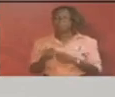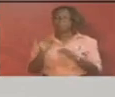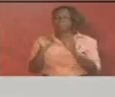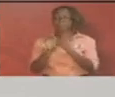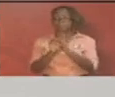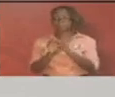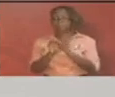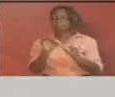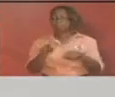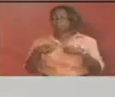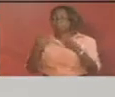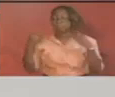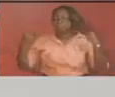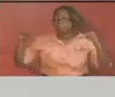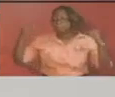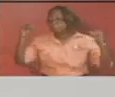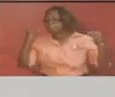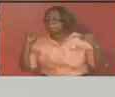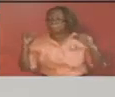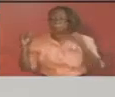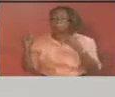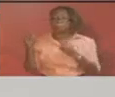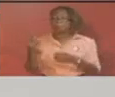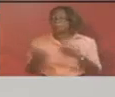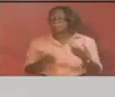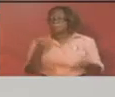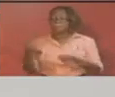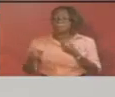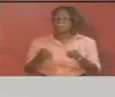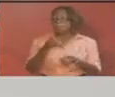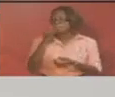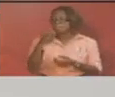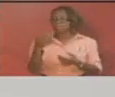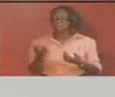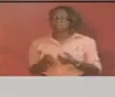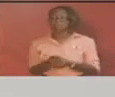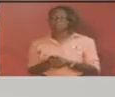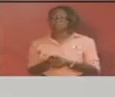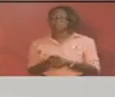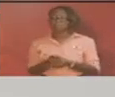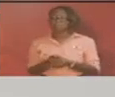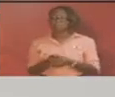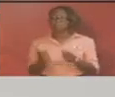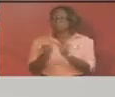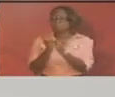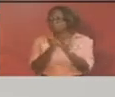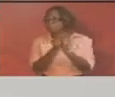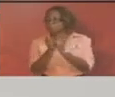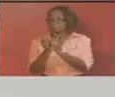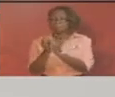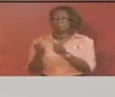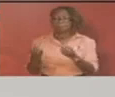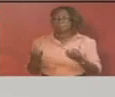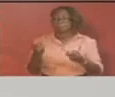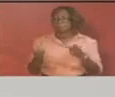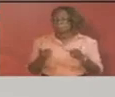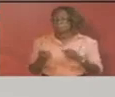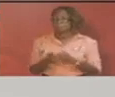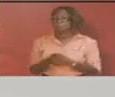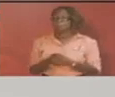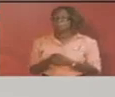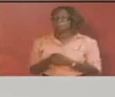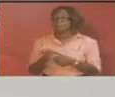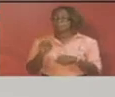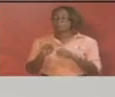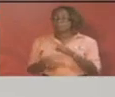that won't know that you were in contact with them directly. And those are the ones, and we have spoken to the business communities earlier today. Having the public